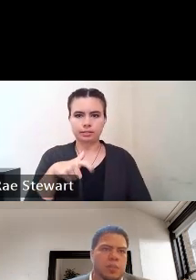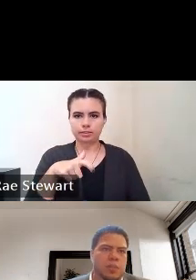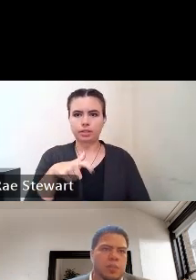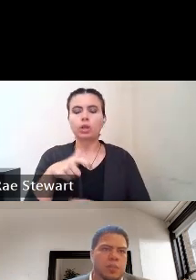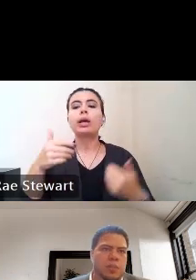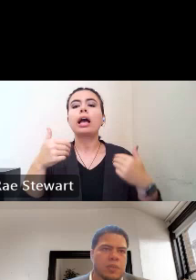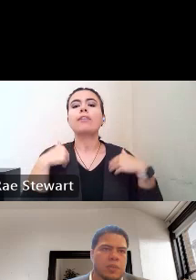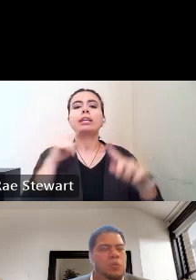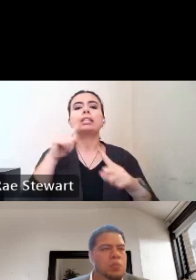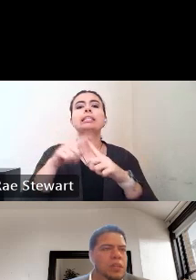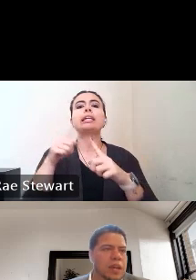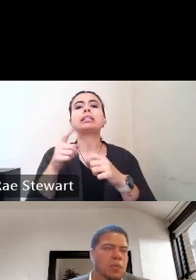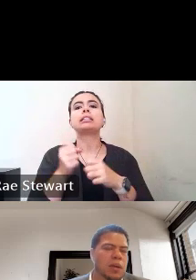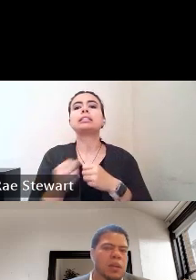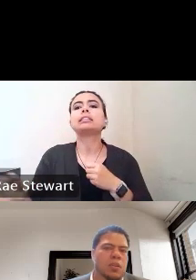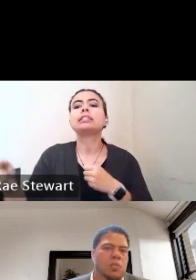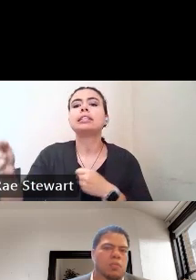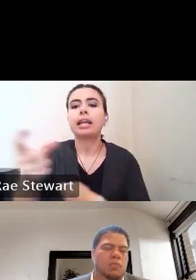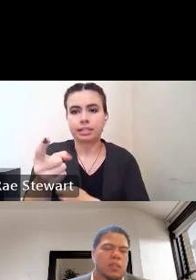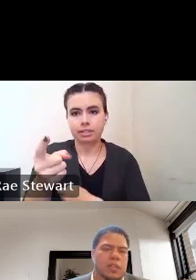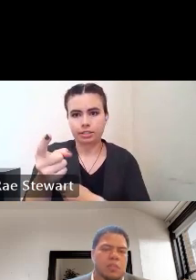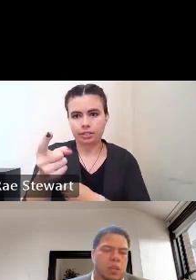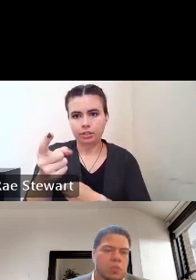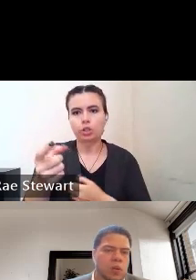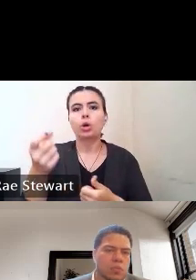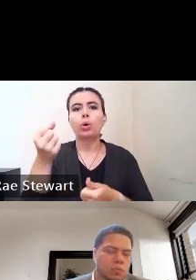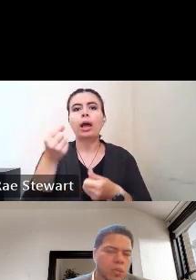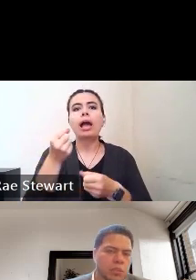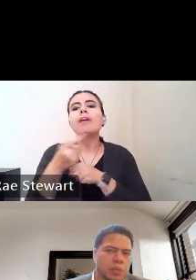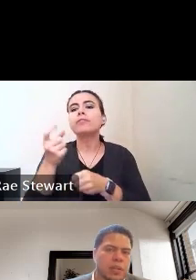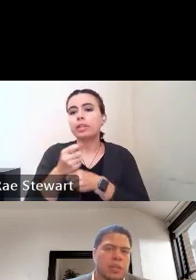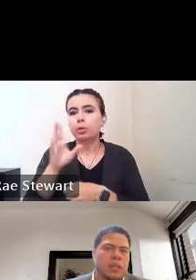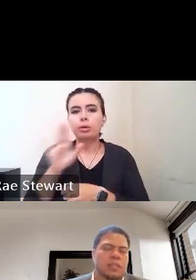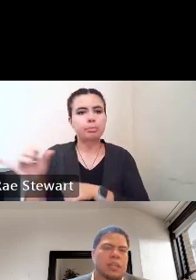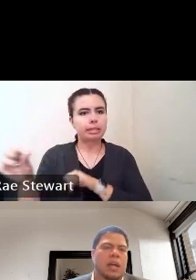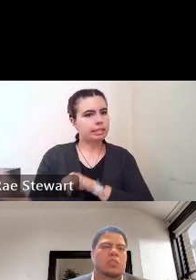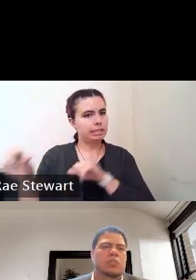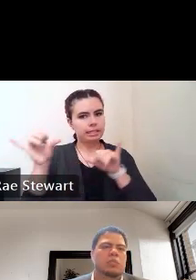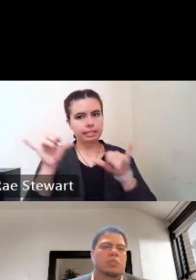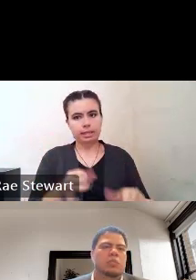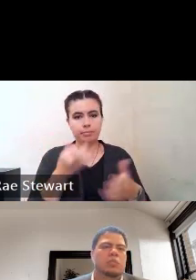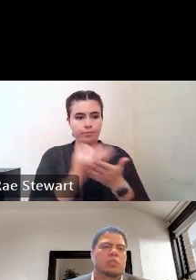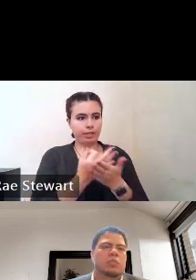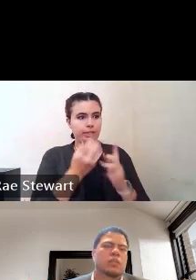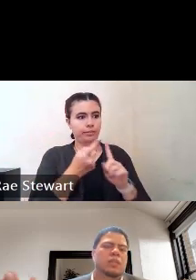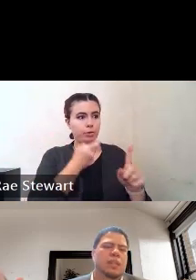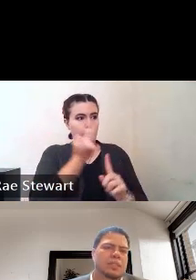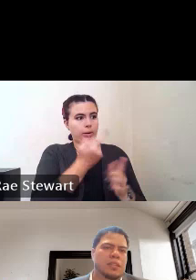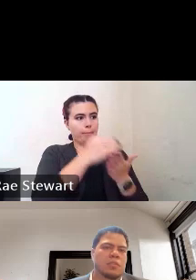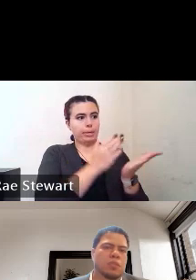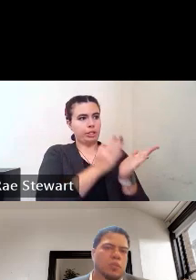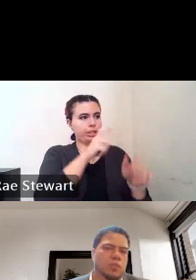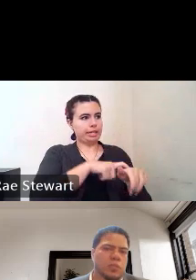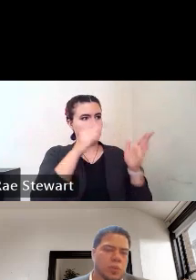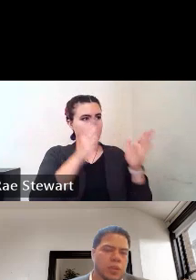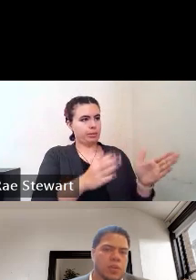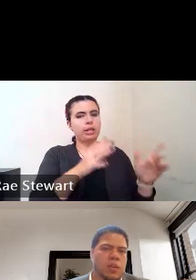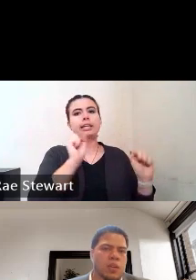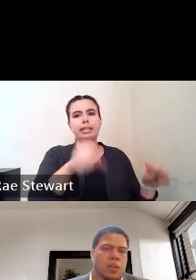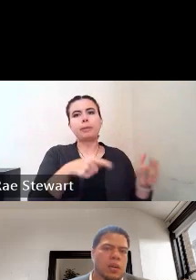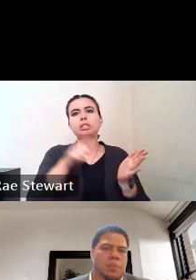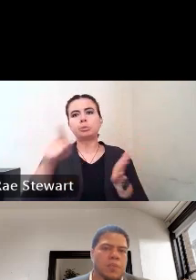fiscal year, and every year will be that way, where funding in one budget period is allowed to be spent all the way to the next federal